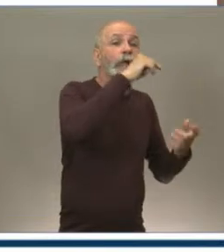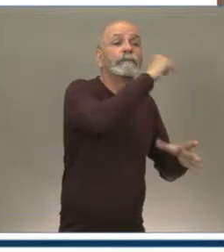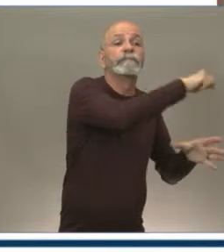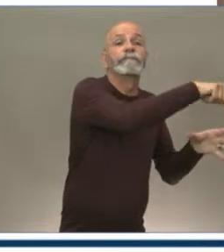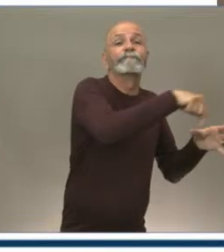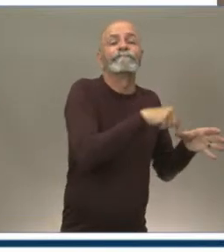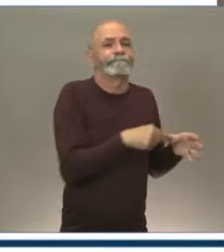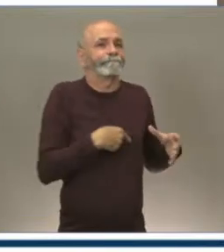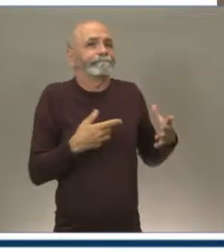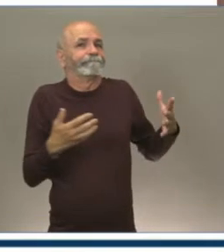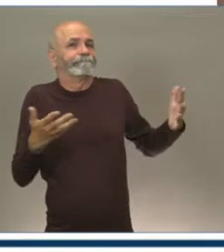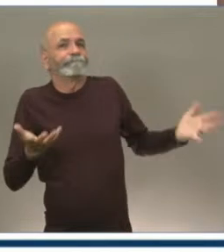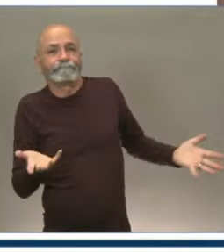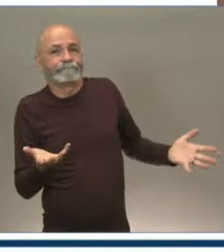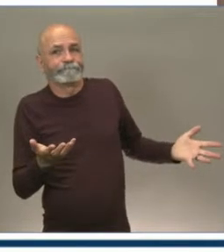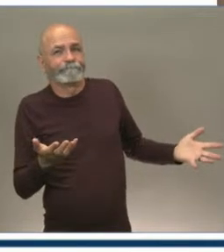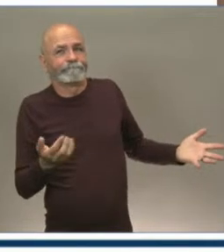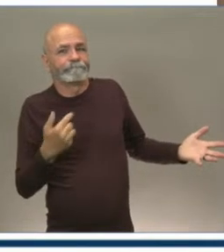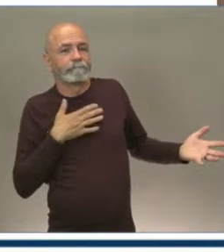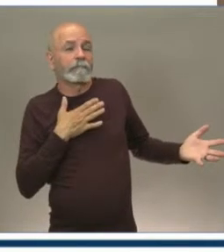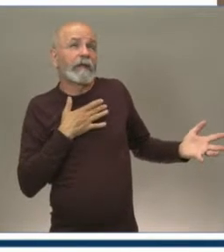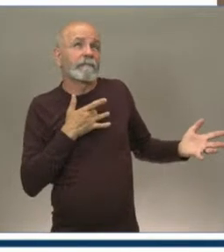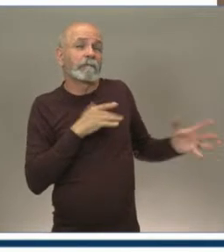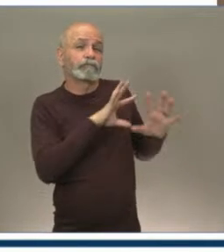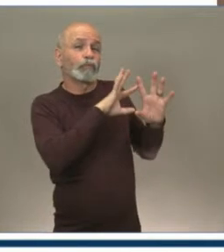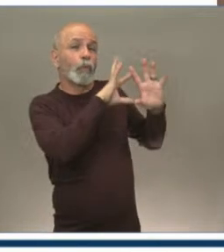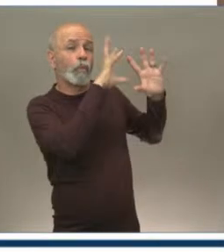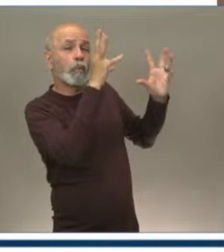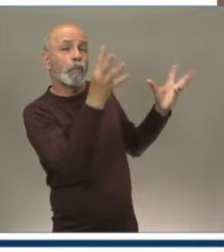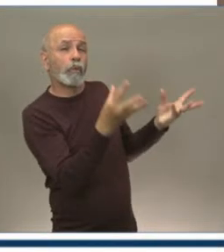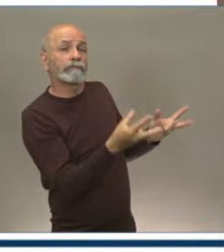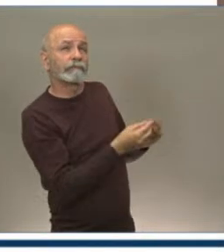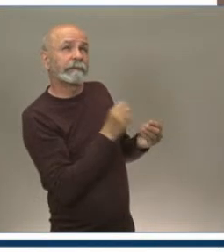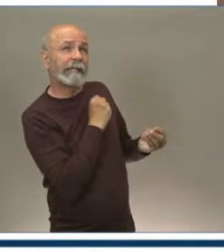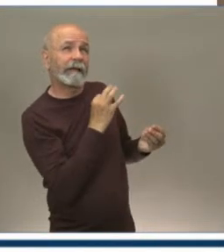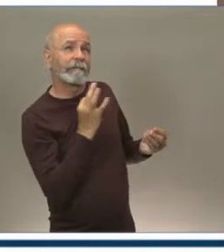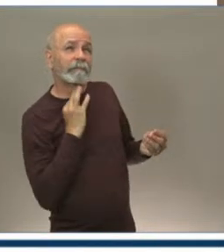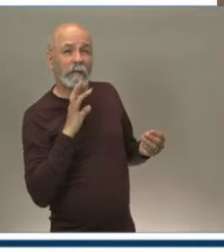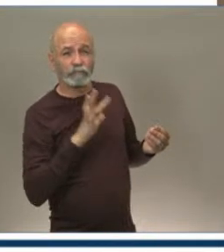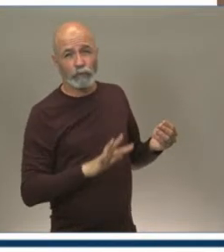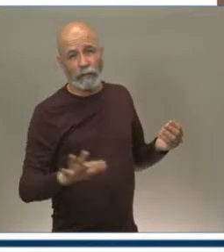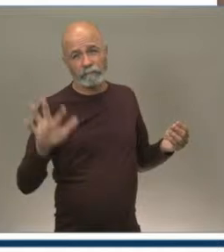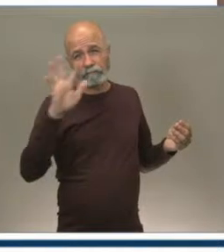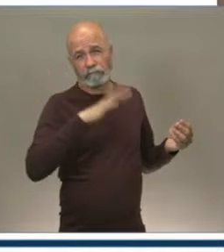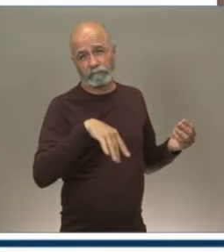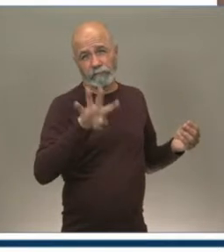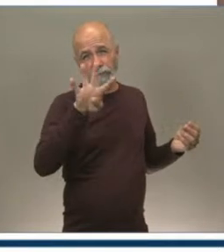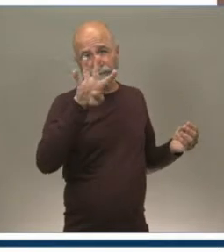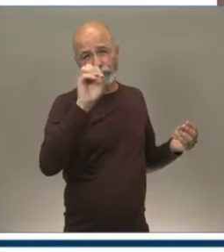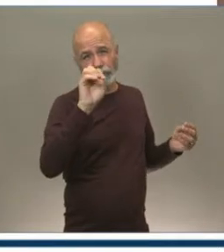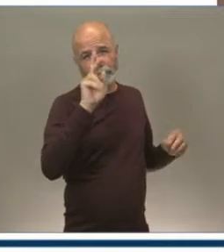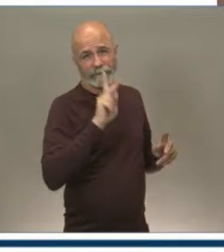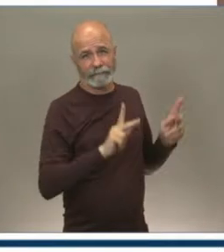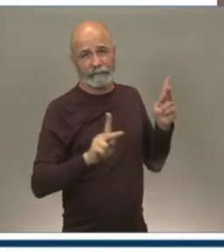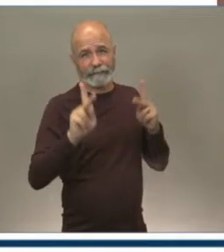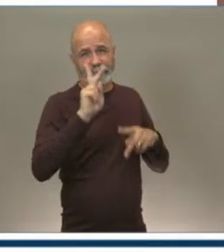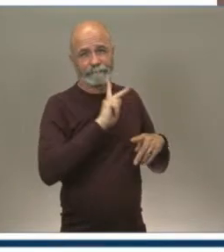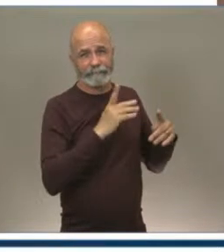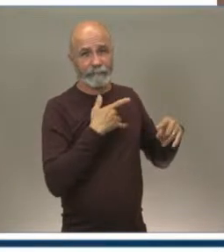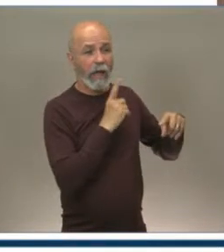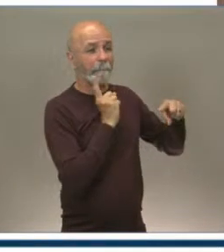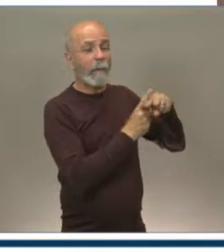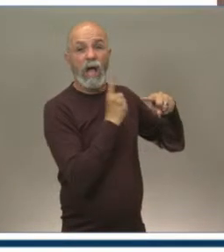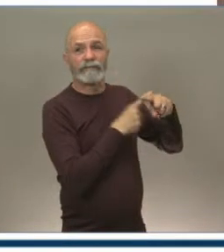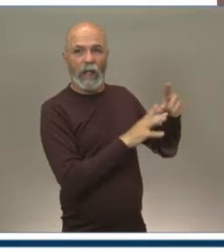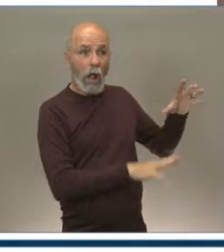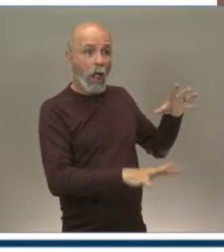I believe, a total of 40 staff members that have been positive with COVID since the start of the pandemic.